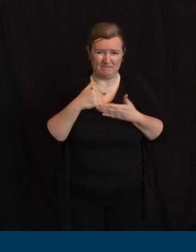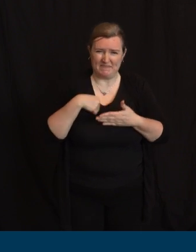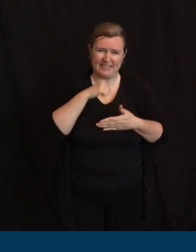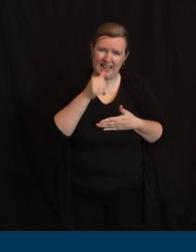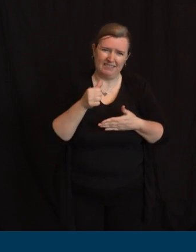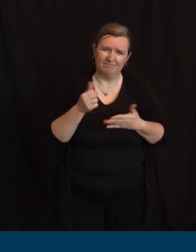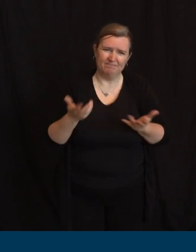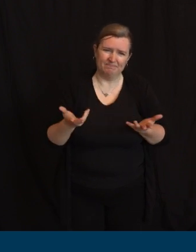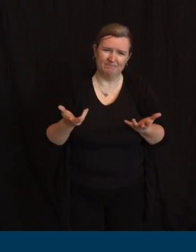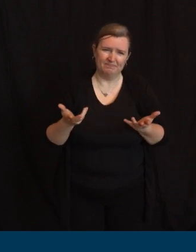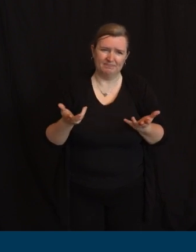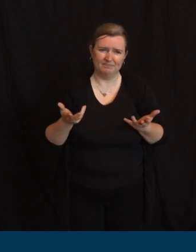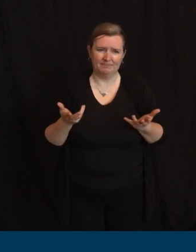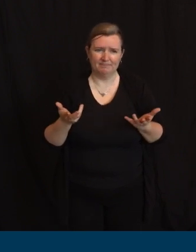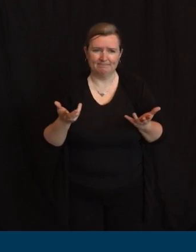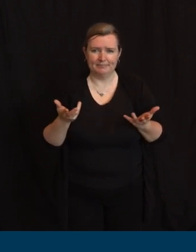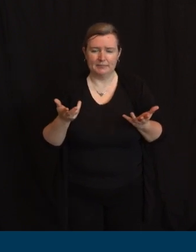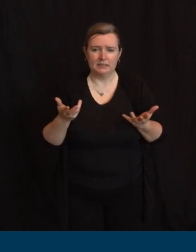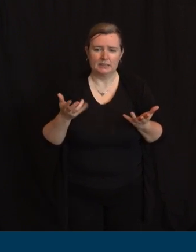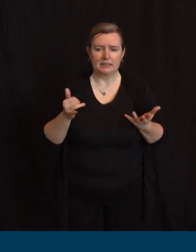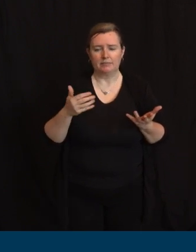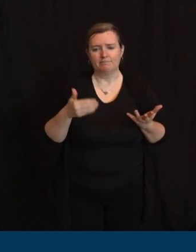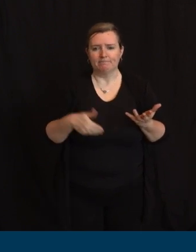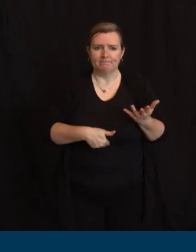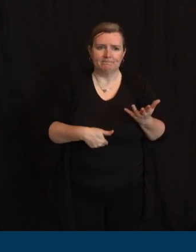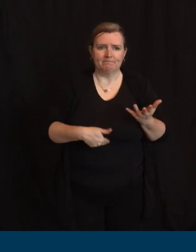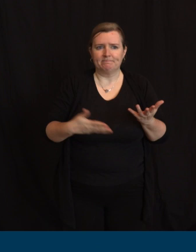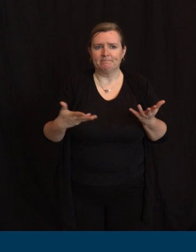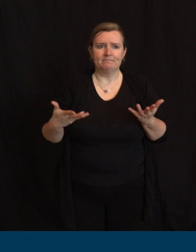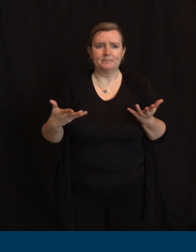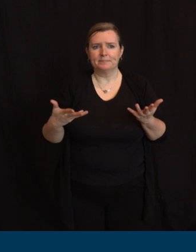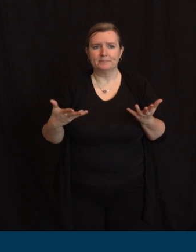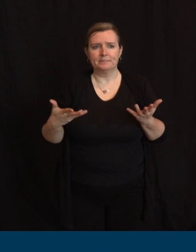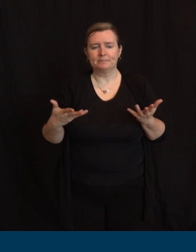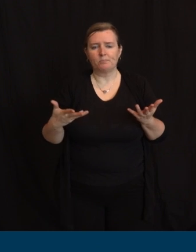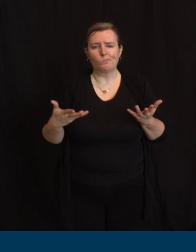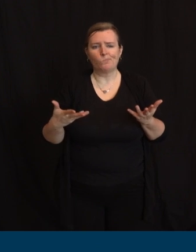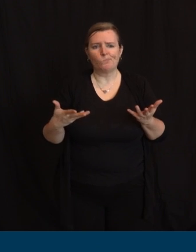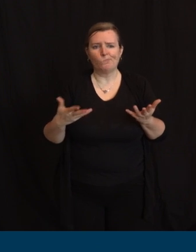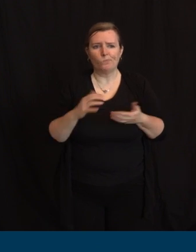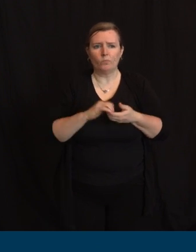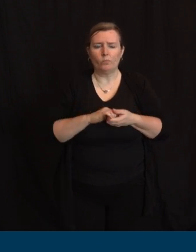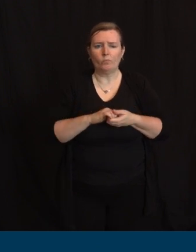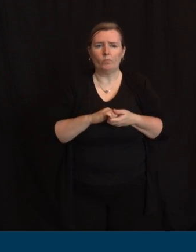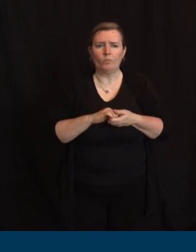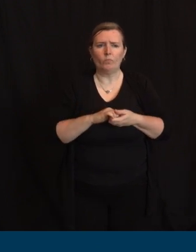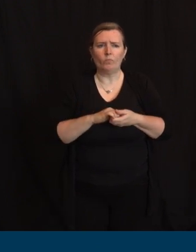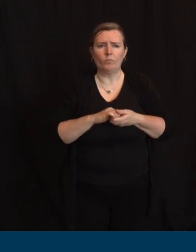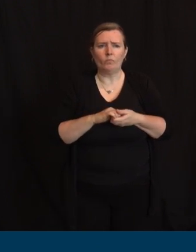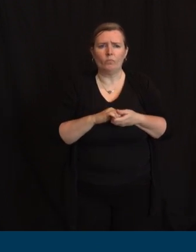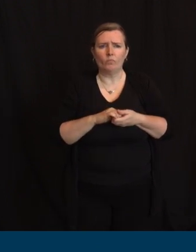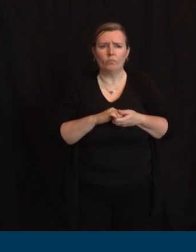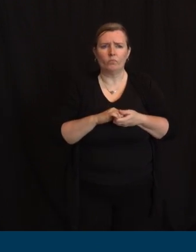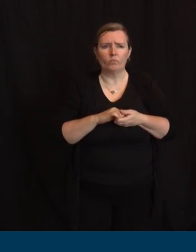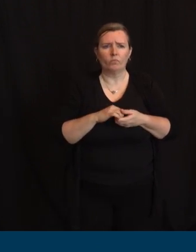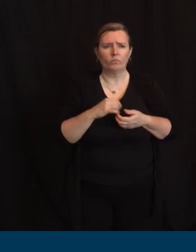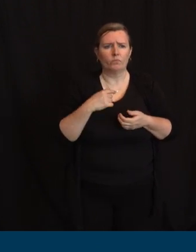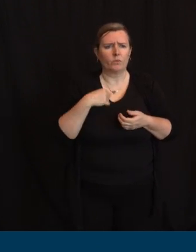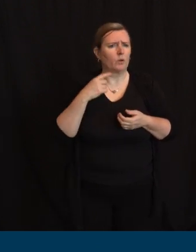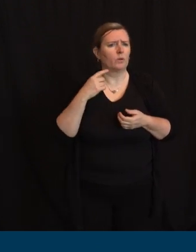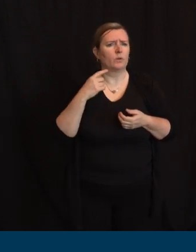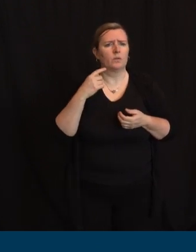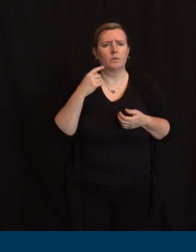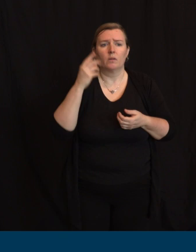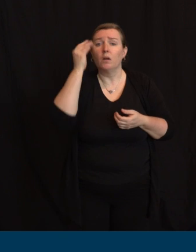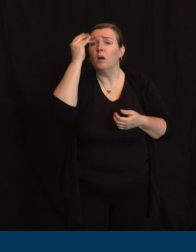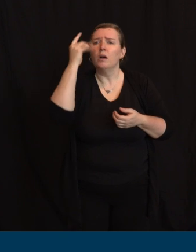up. I've not given 1 second's thought to next year's primaries, so I apologize for that, but the minute